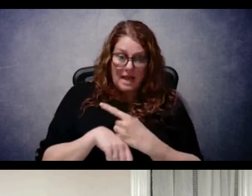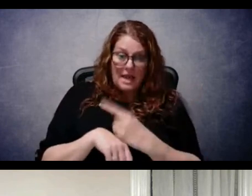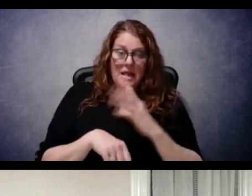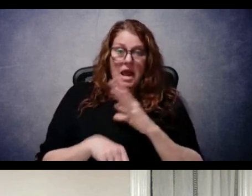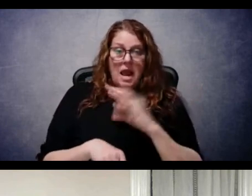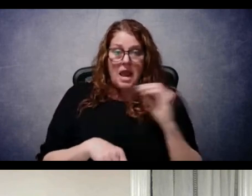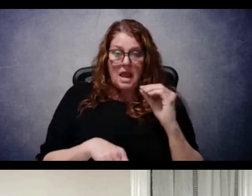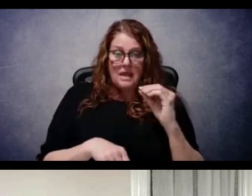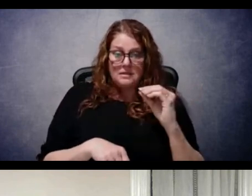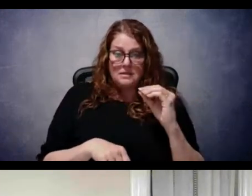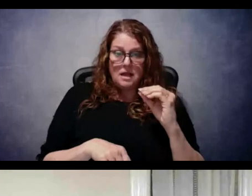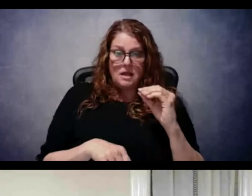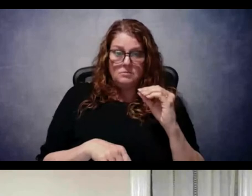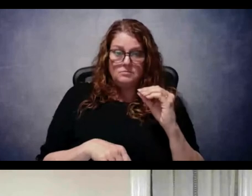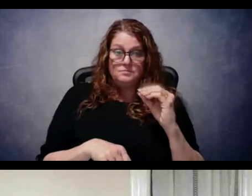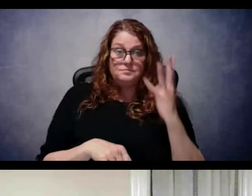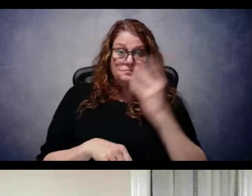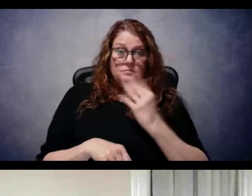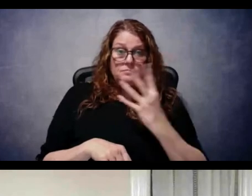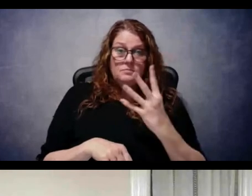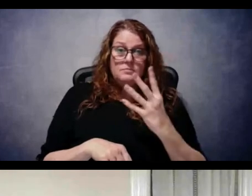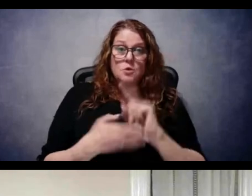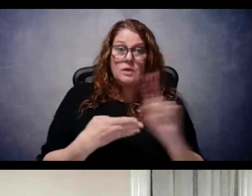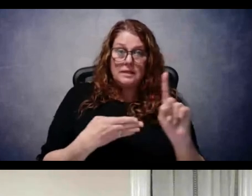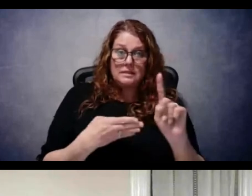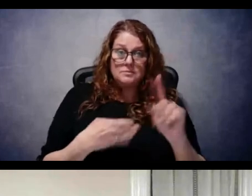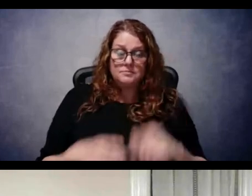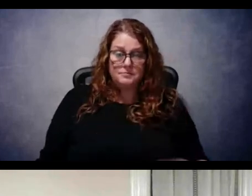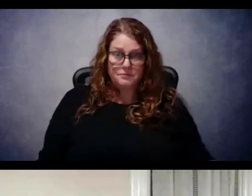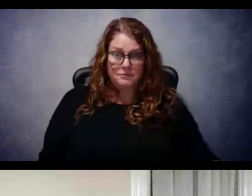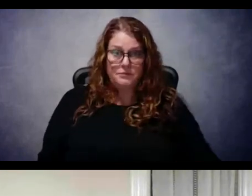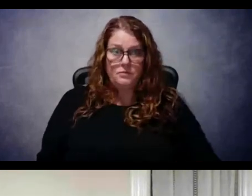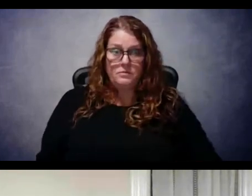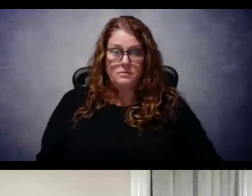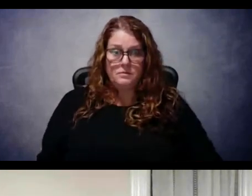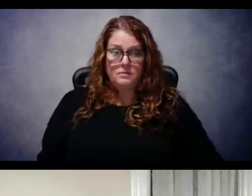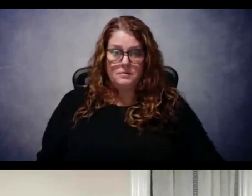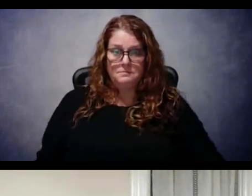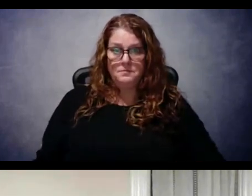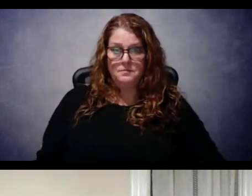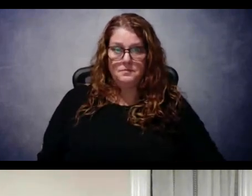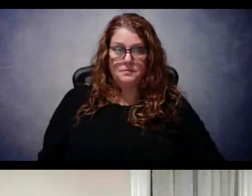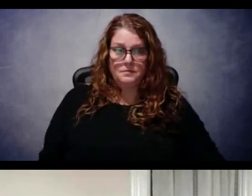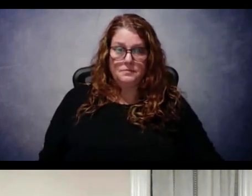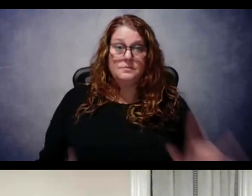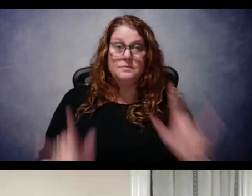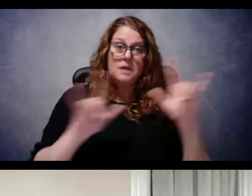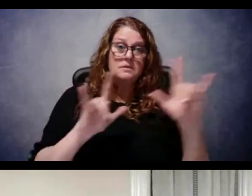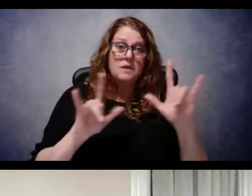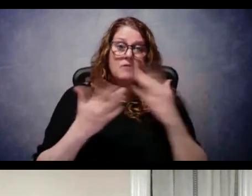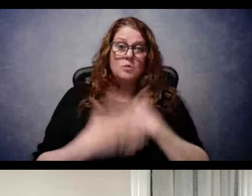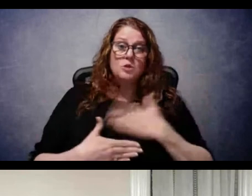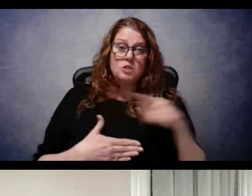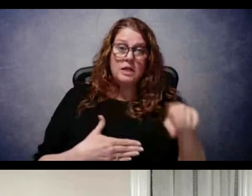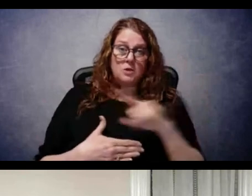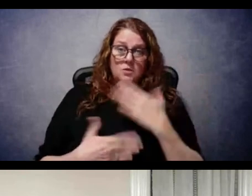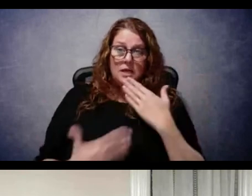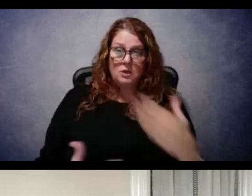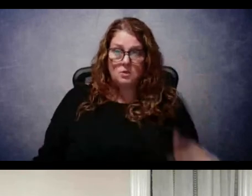and beautiful week. Much love, y'all. Appreciate y'all.